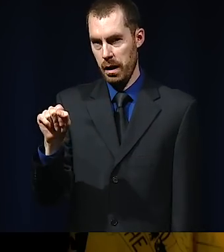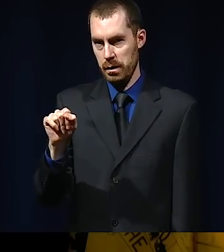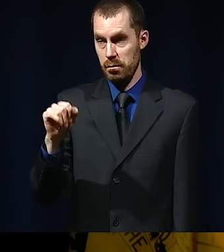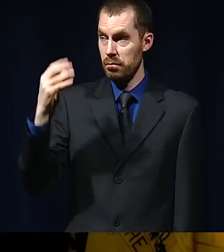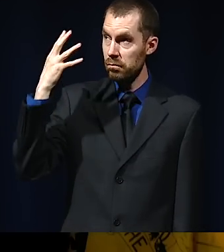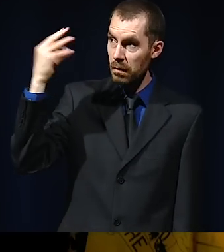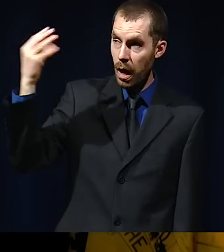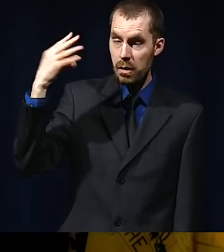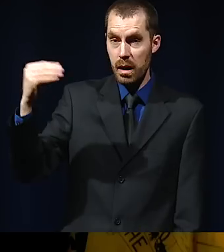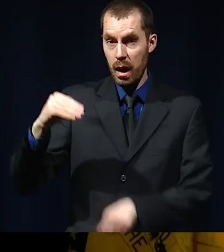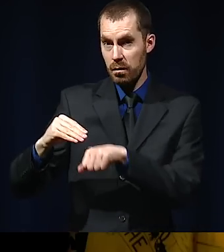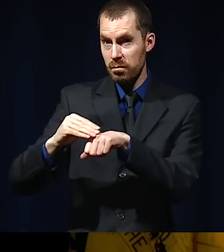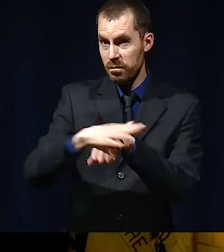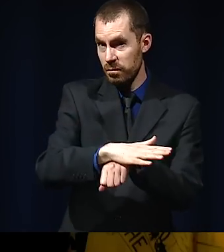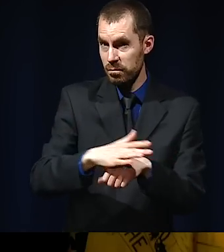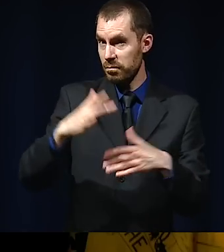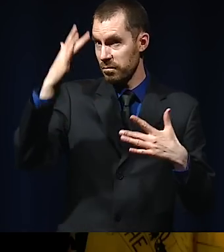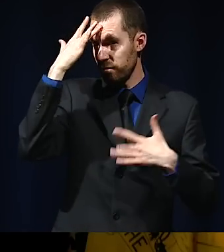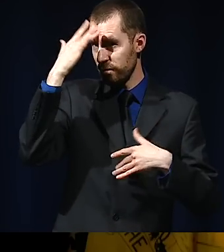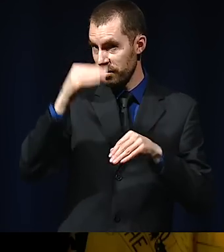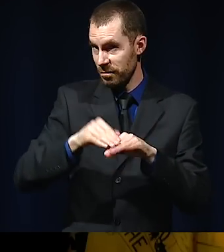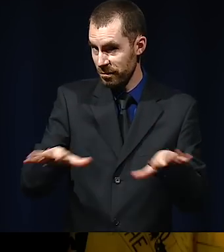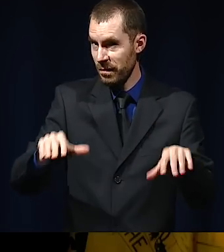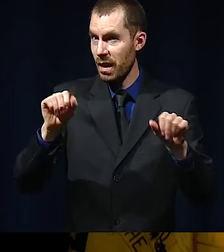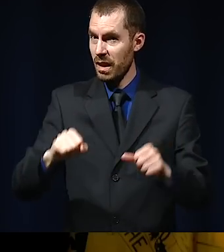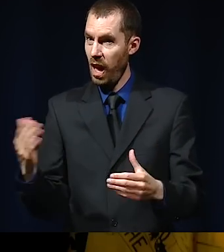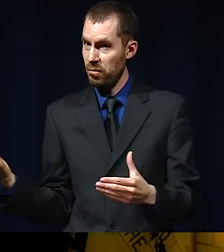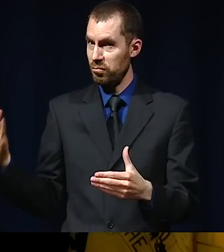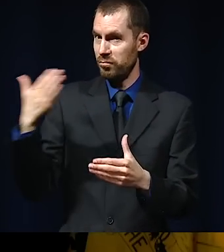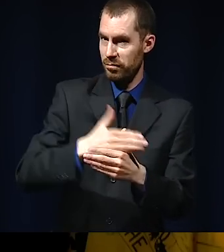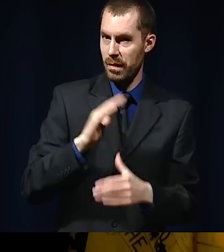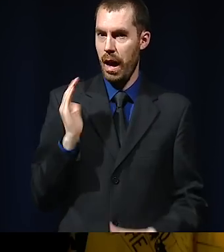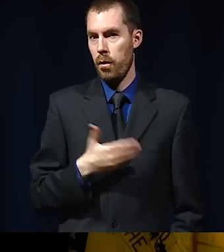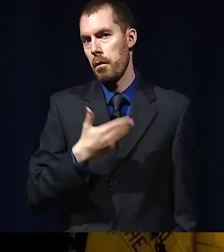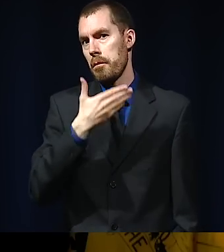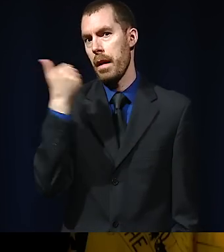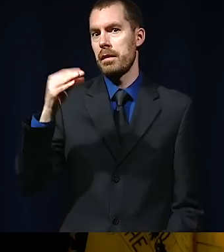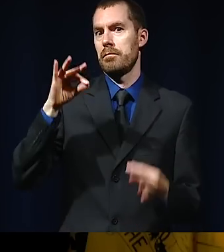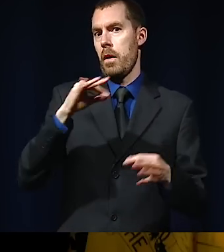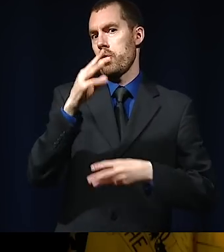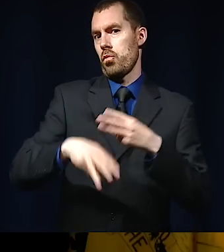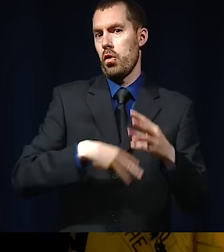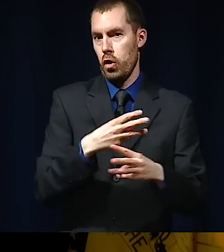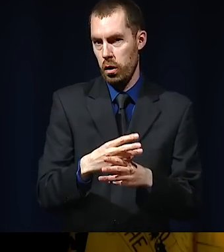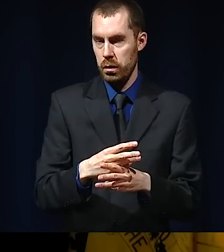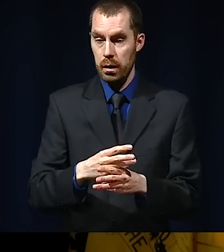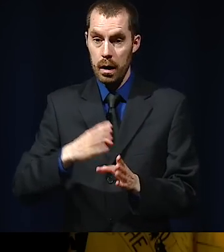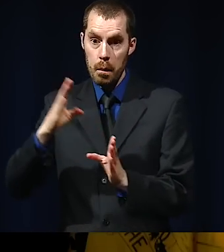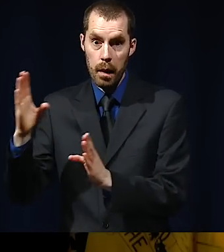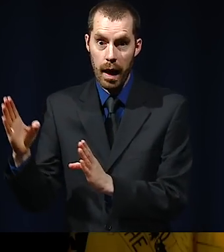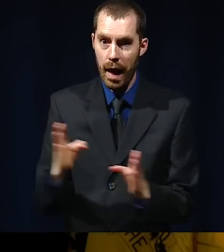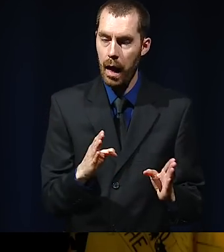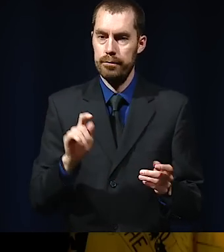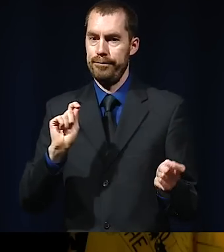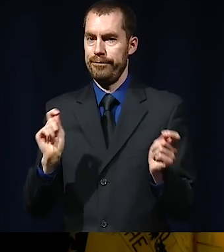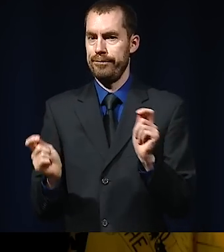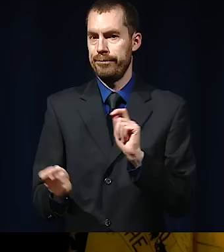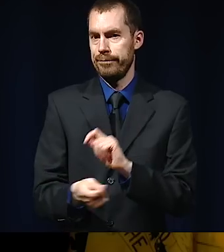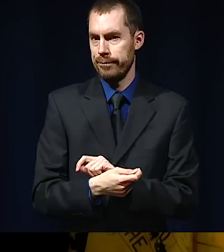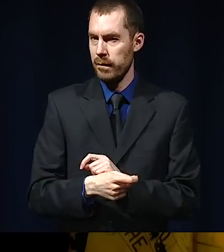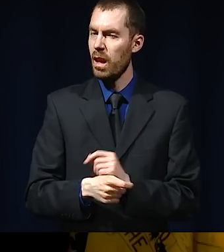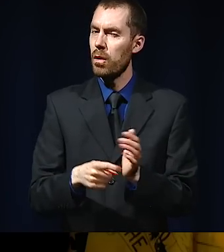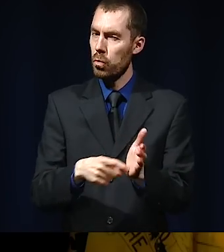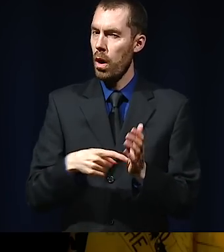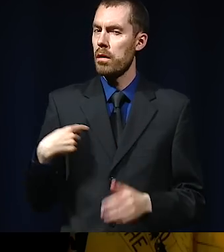can throw a wrench into our so-called best possible outcomes. Plans must be adjusted for this new reality. Flexibility